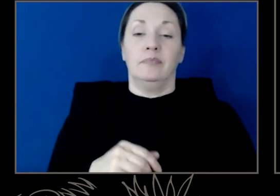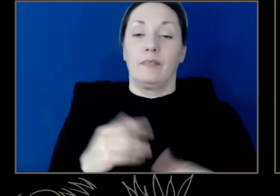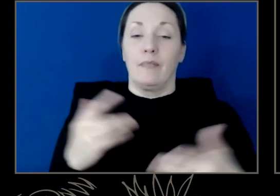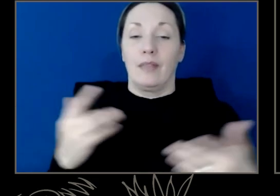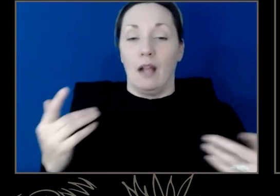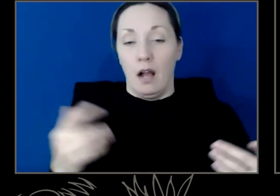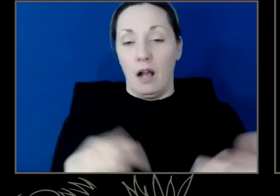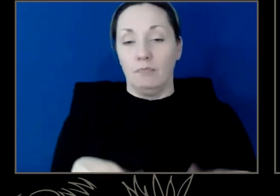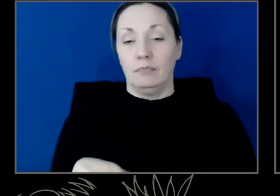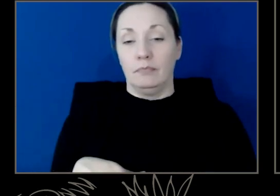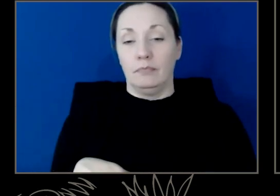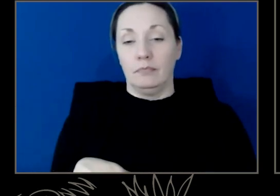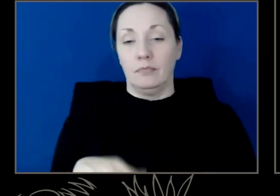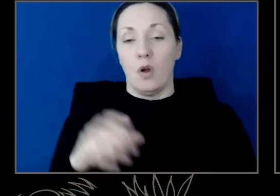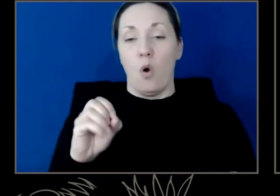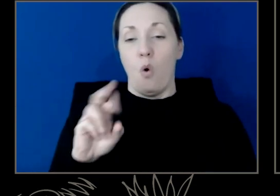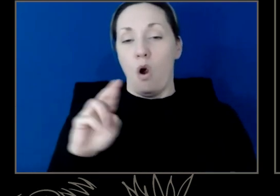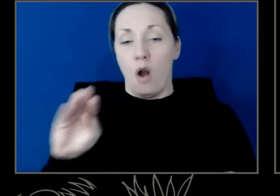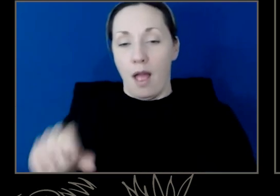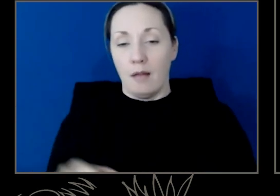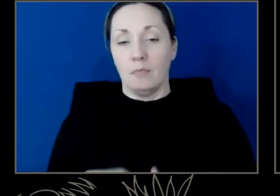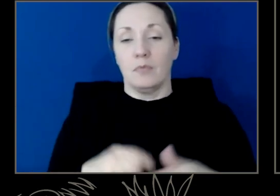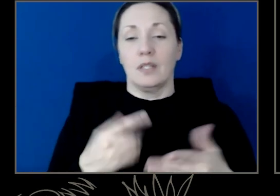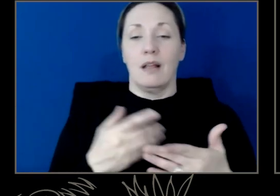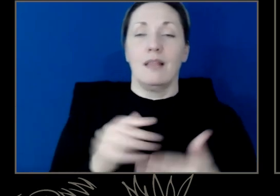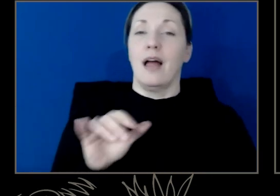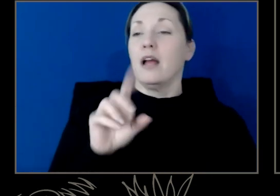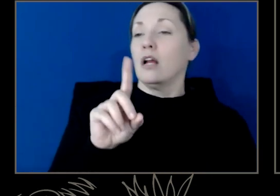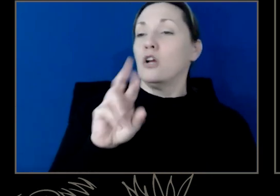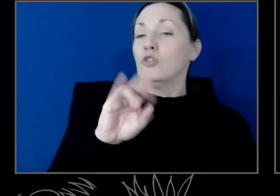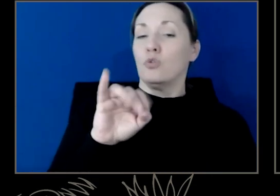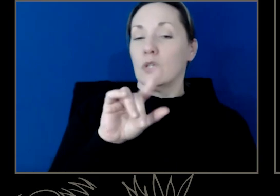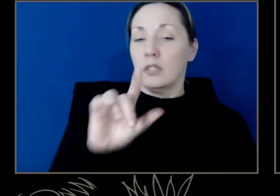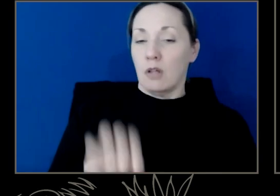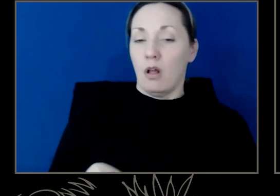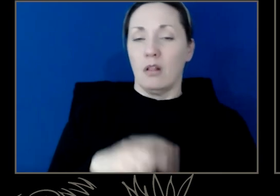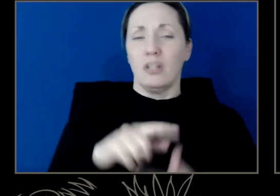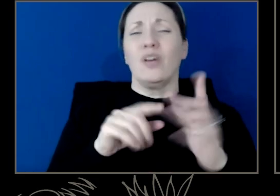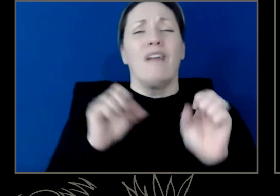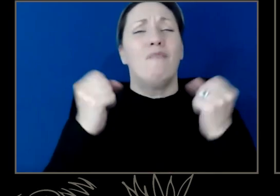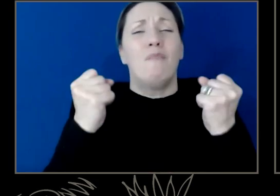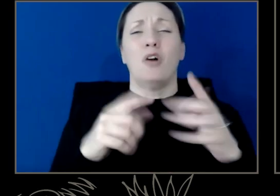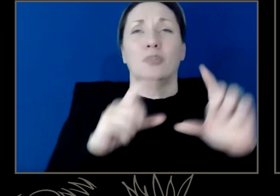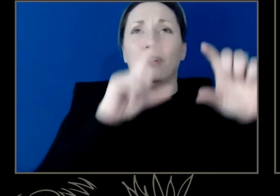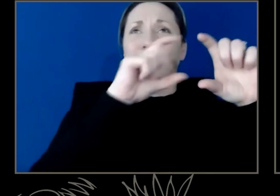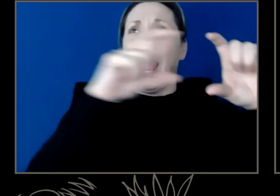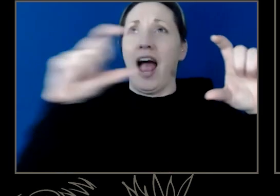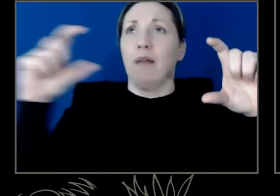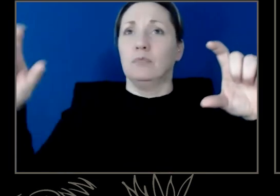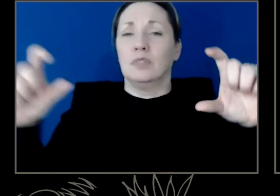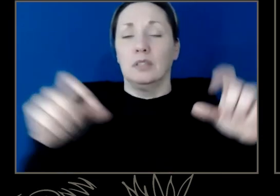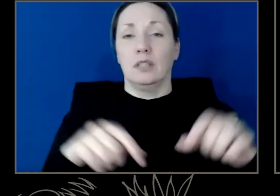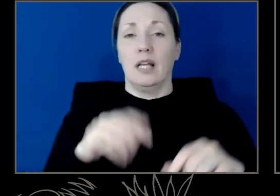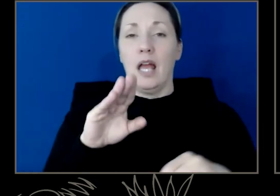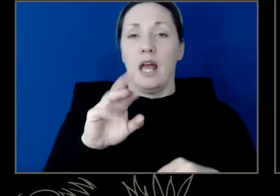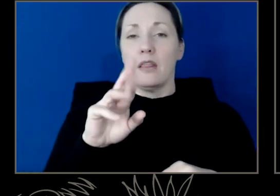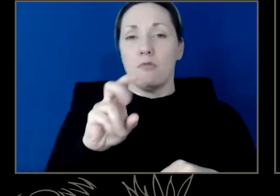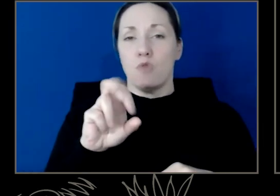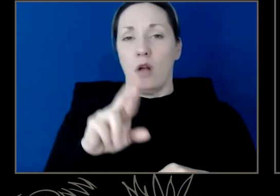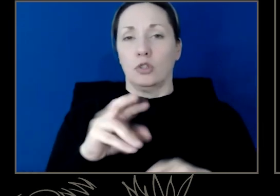work. And you can do cool things like multi-tab workers where multiple tabs in your browser are talking to the same pglite